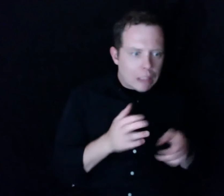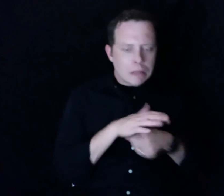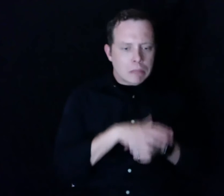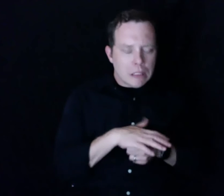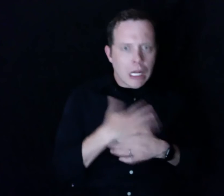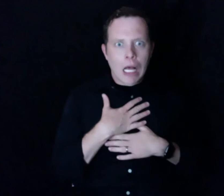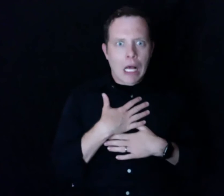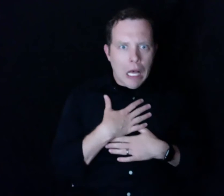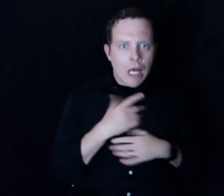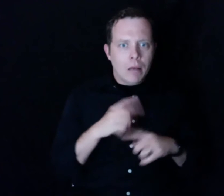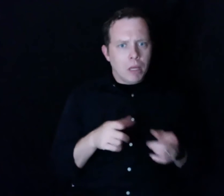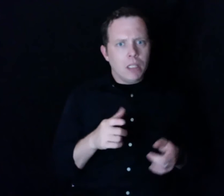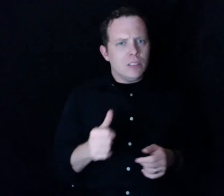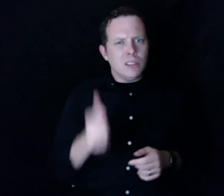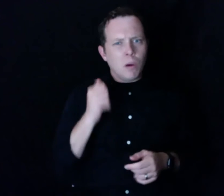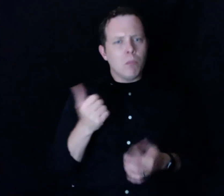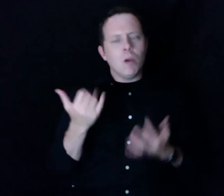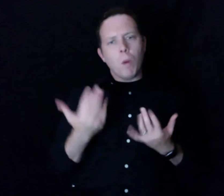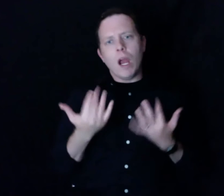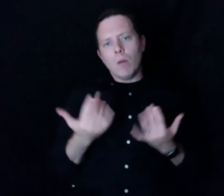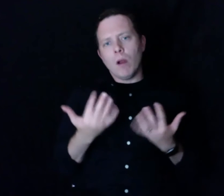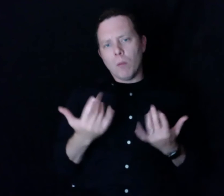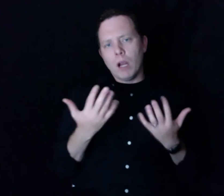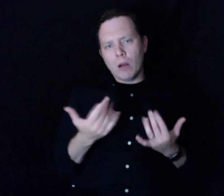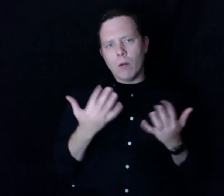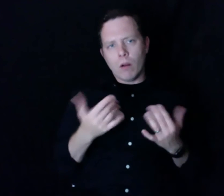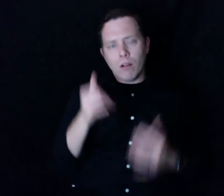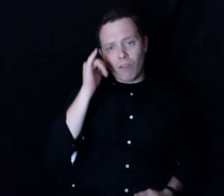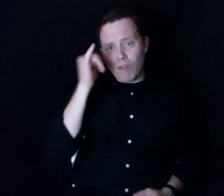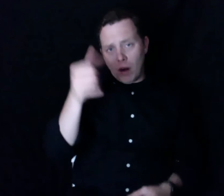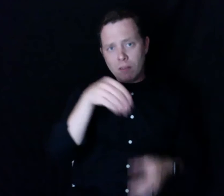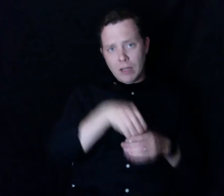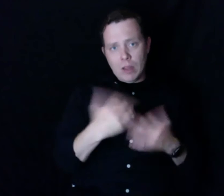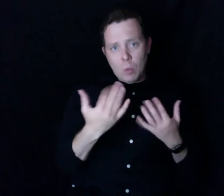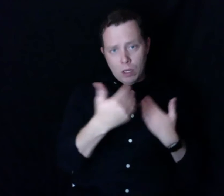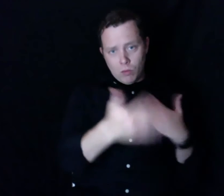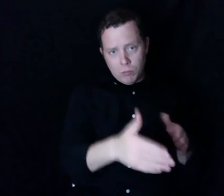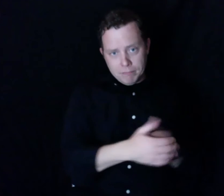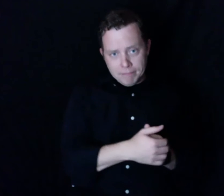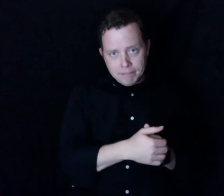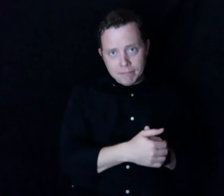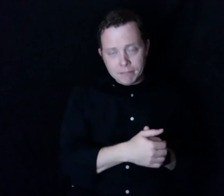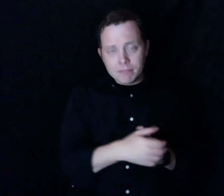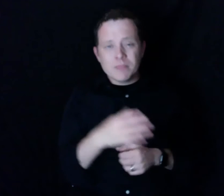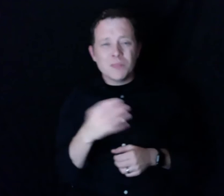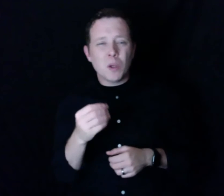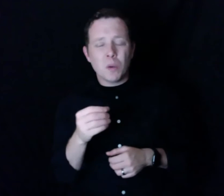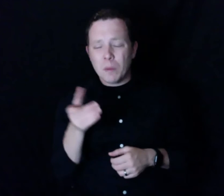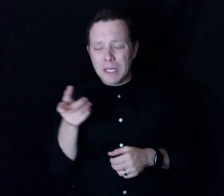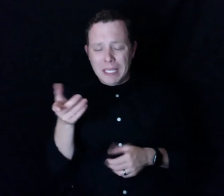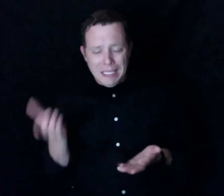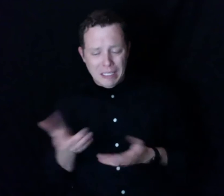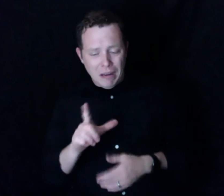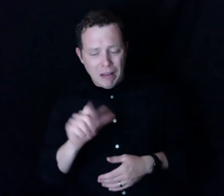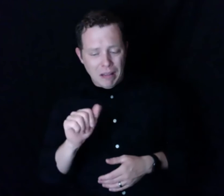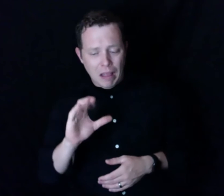won't spend 2 hours in the waiting room waiting for them. And so, you know, what we're always thinking about at La Clinica, and what I think about